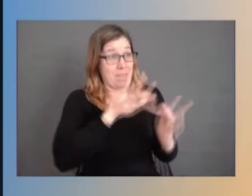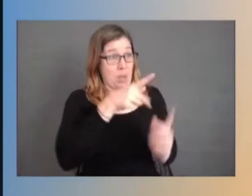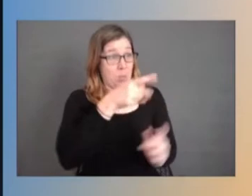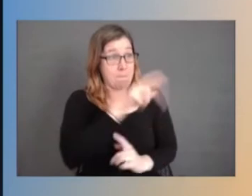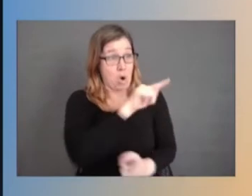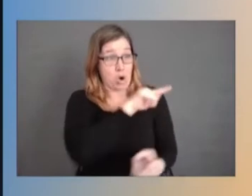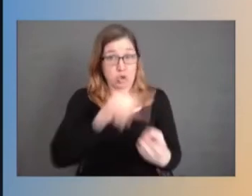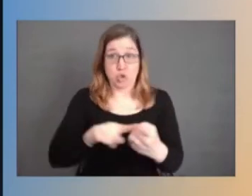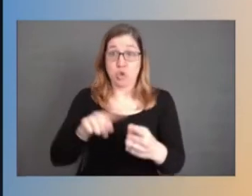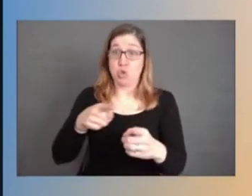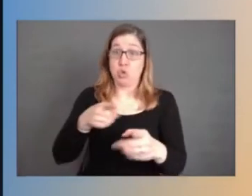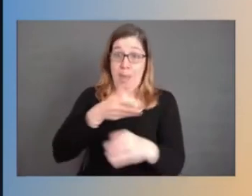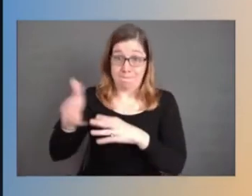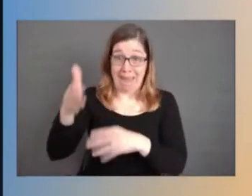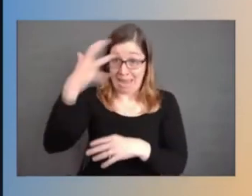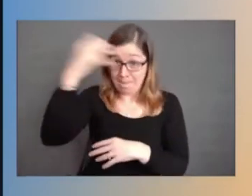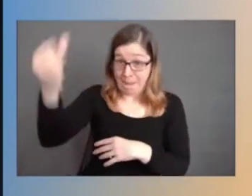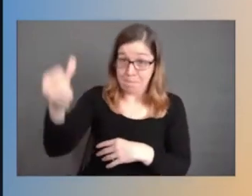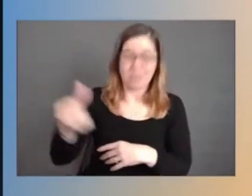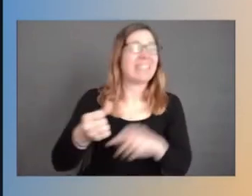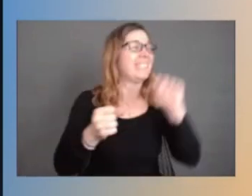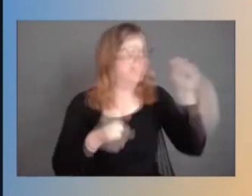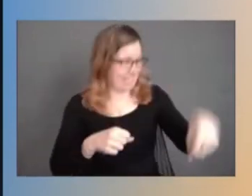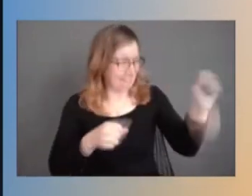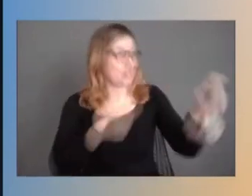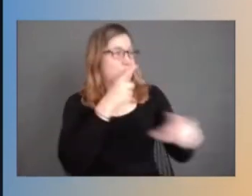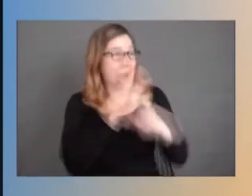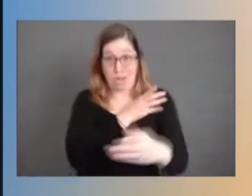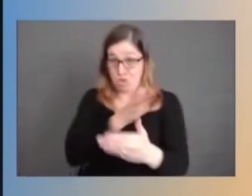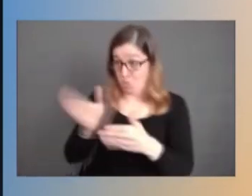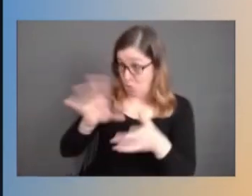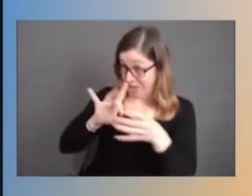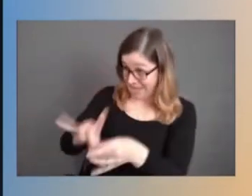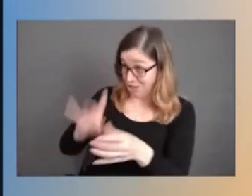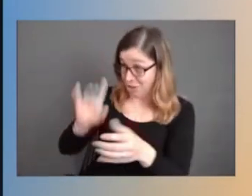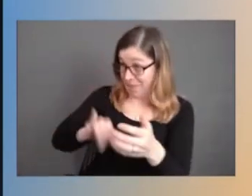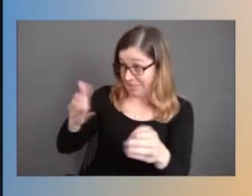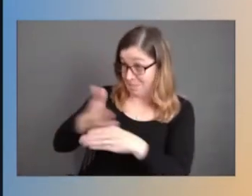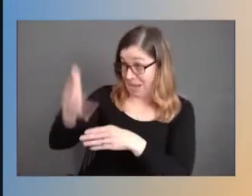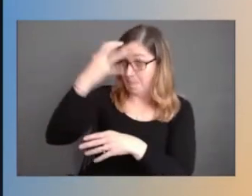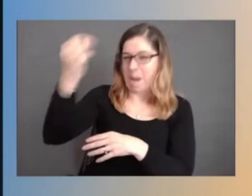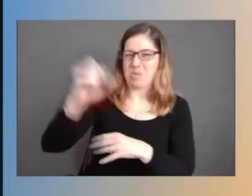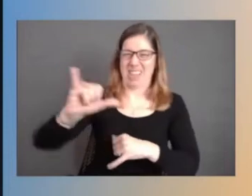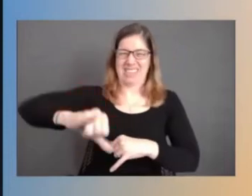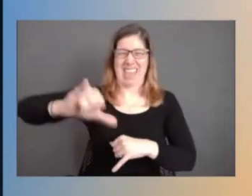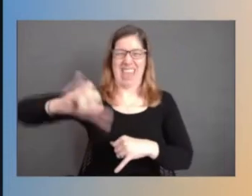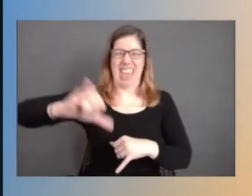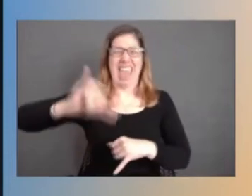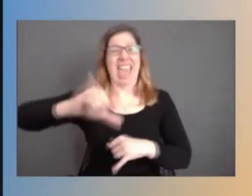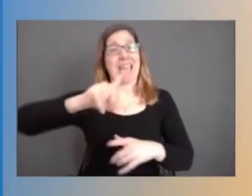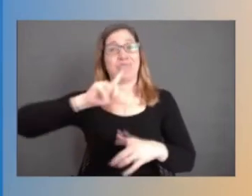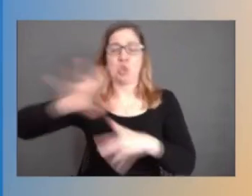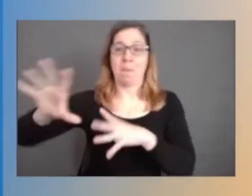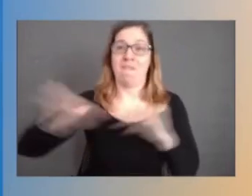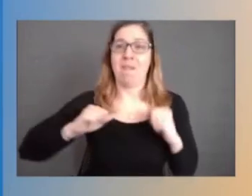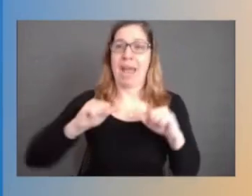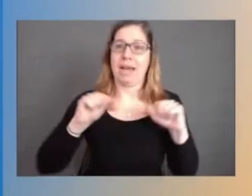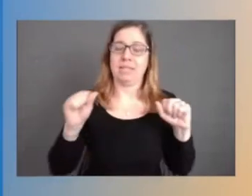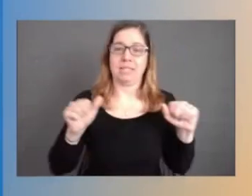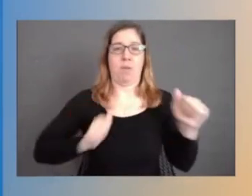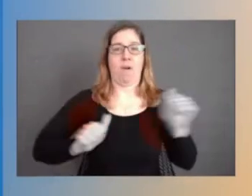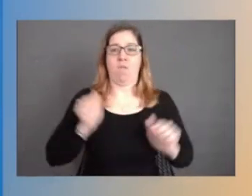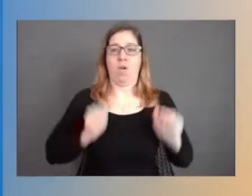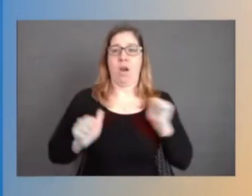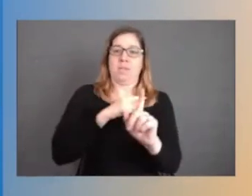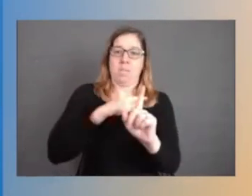That's correct, yep. Or through the connector, of Absolutely, course, but yes. out to main memory. Yeah. And so that gives you super fast performance. It also allows us to do things like inline